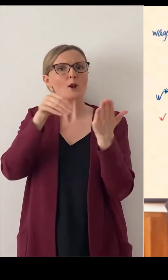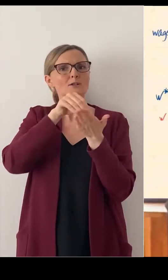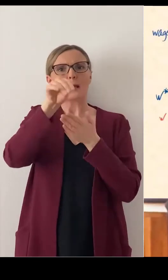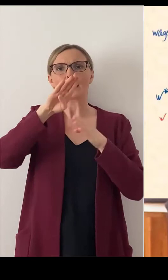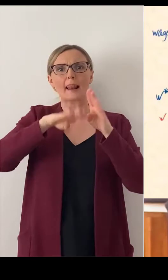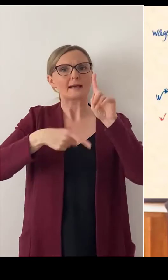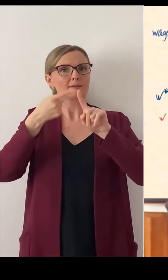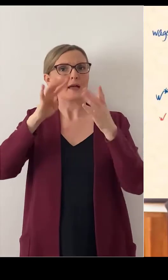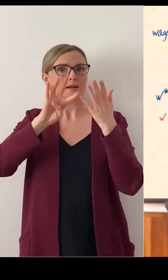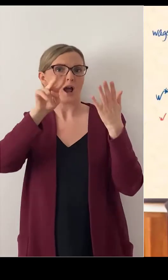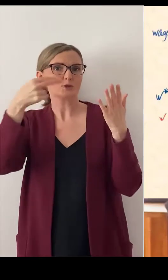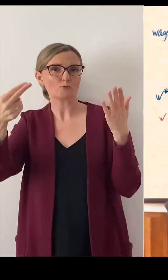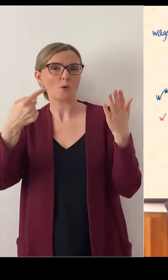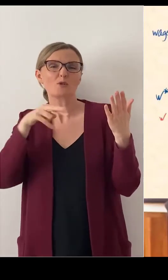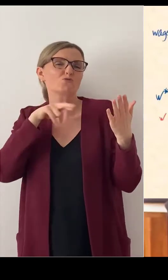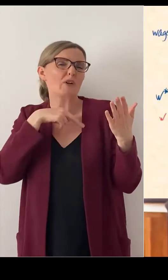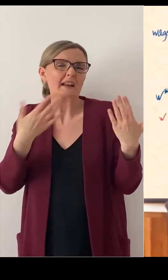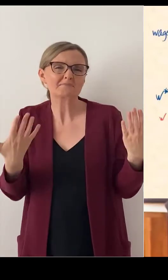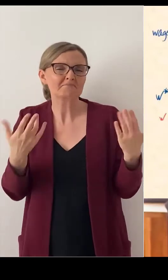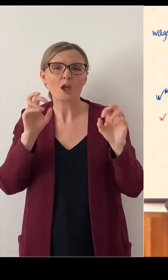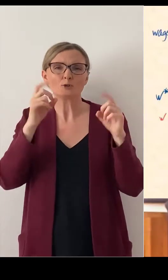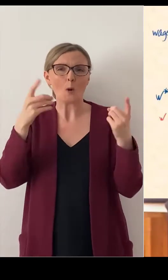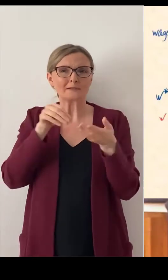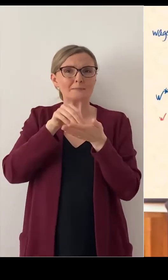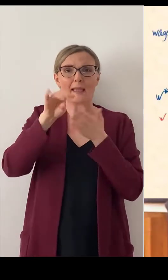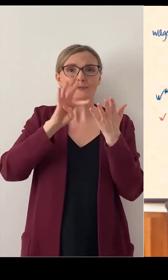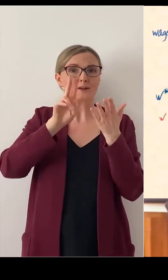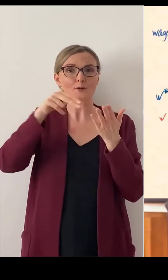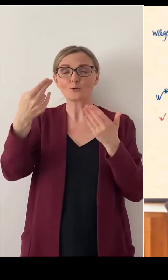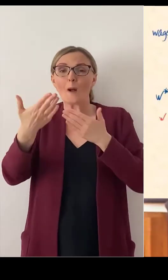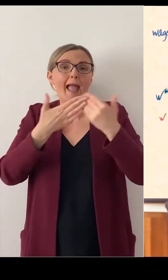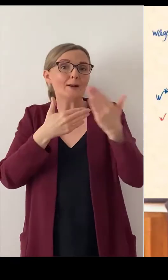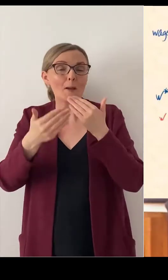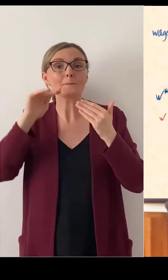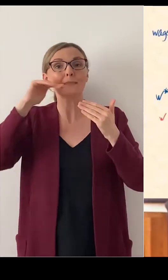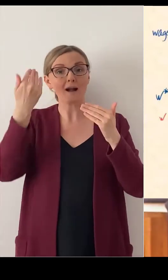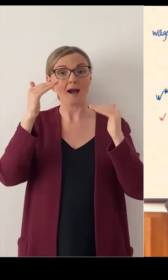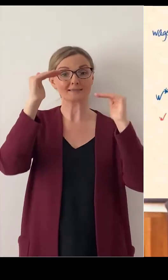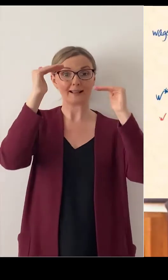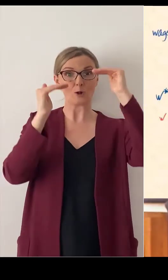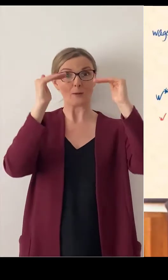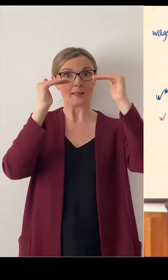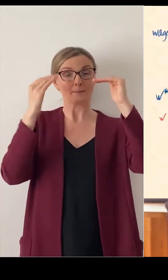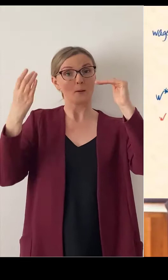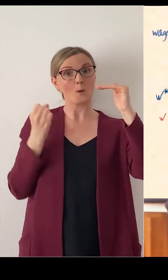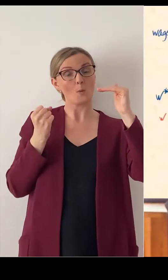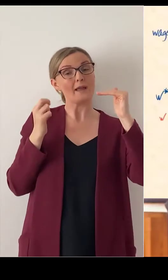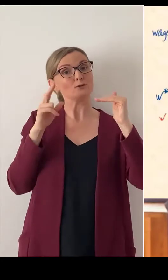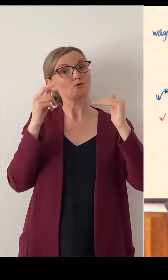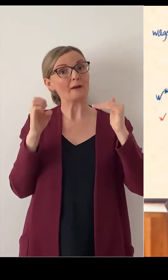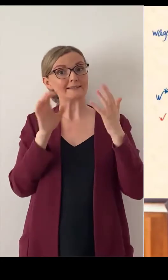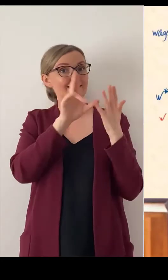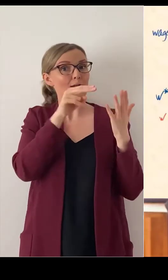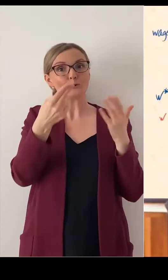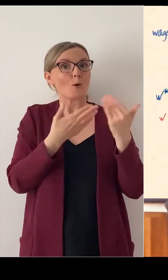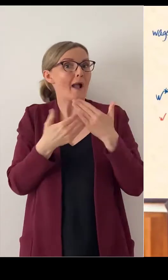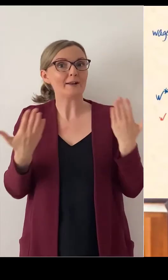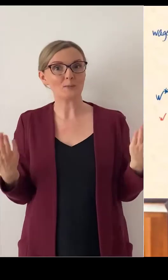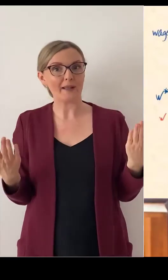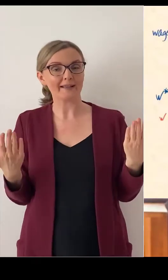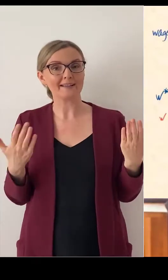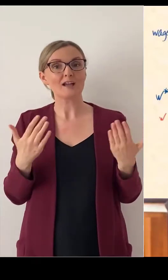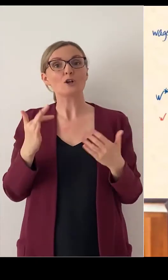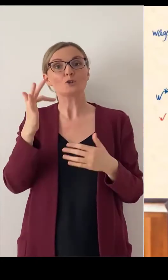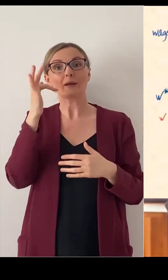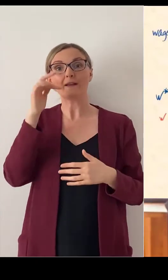workers, and no one was going to pay that anyway. The equilibrium wage rate is 10 euro. So a non-binding